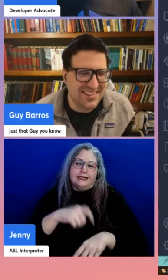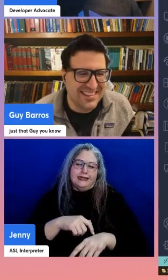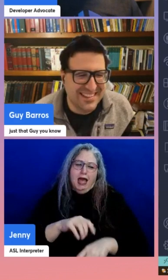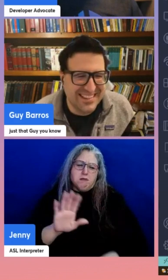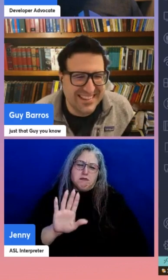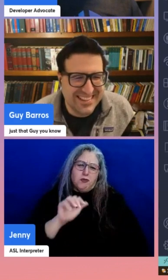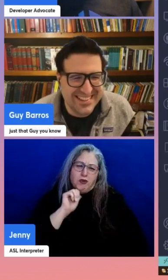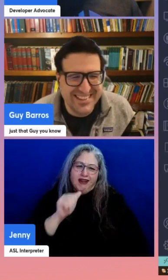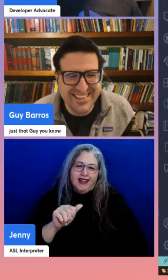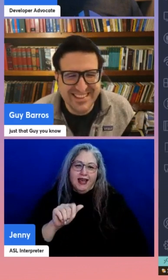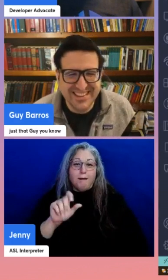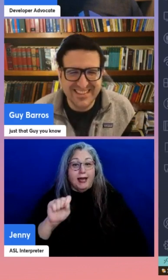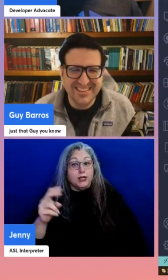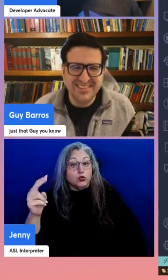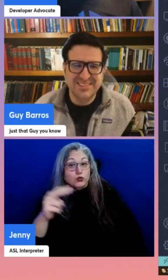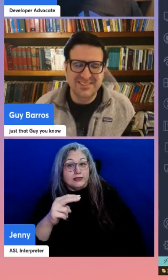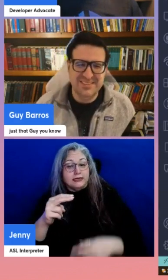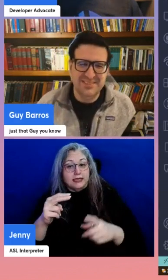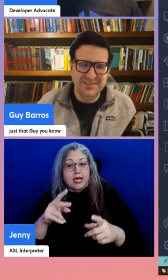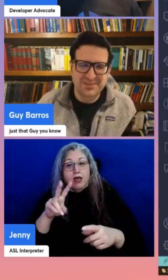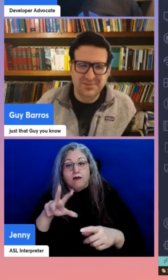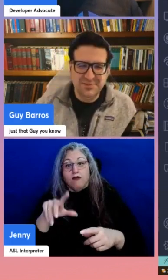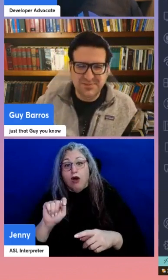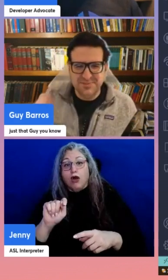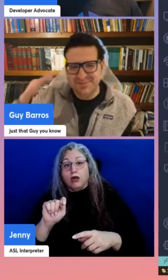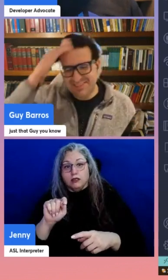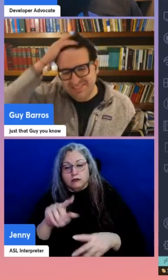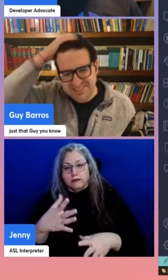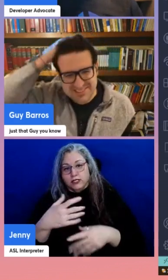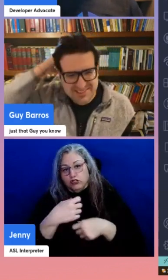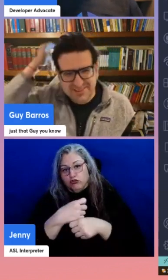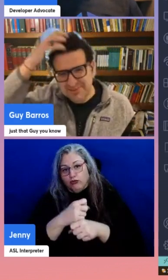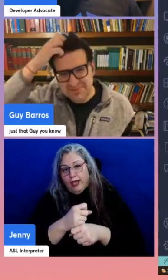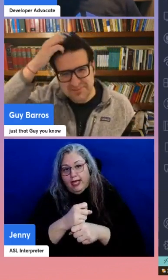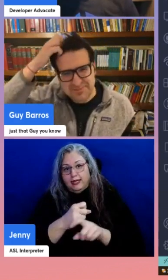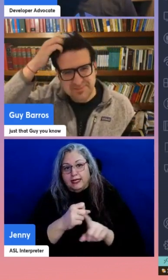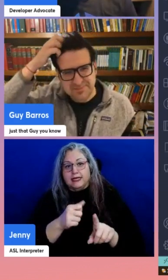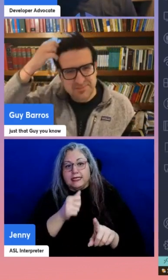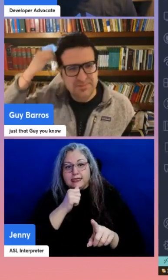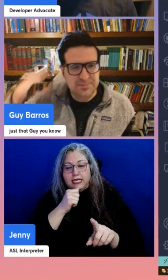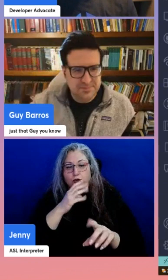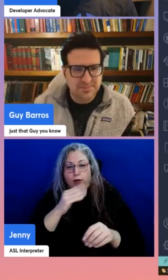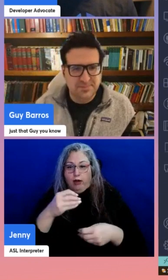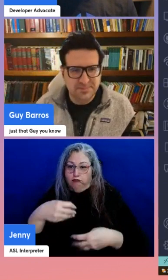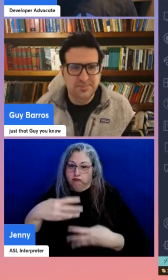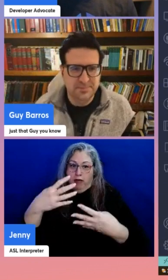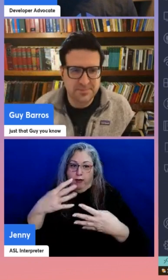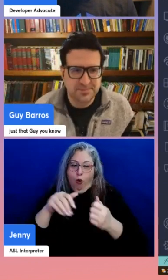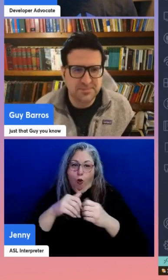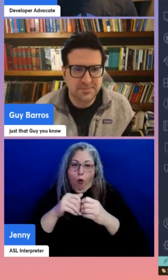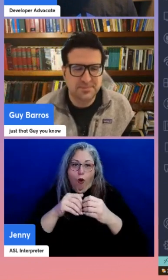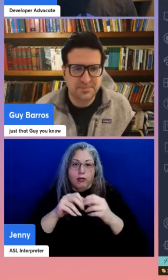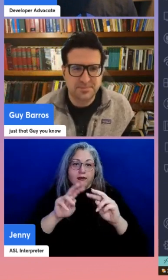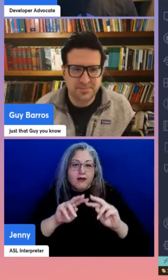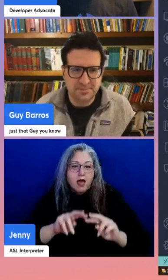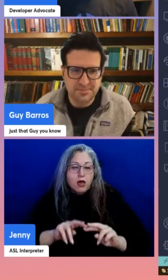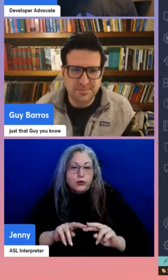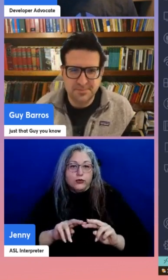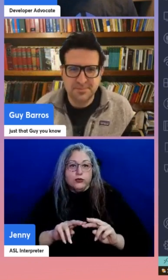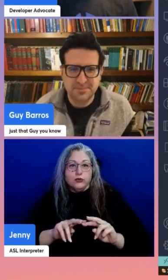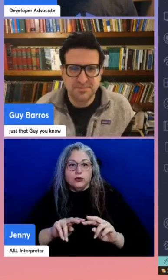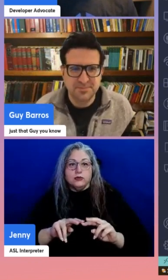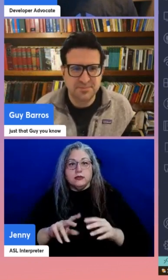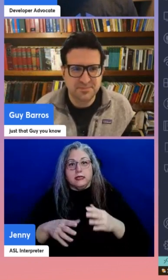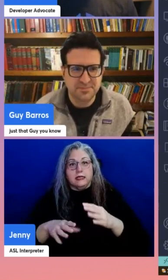you can see there that the Vault has created this secret and it's populated those values in base 64.